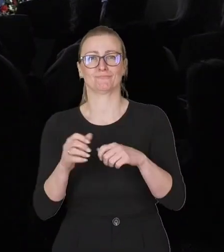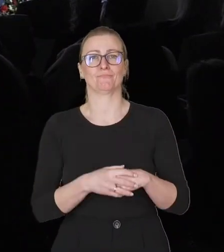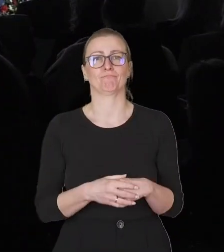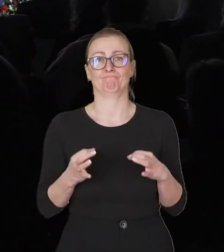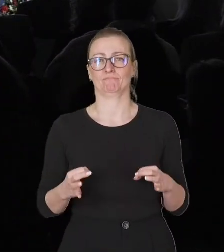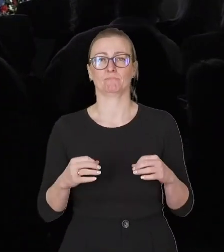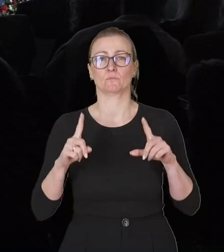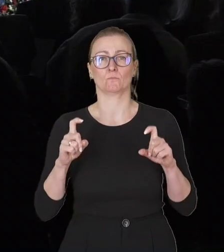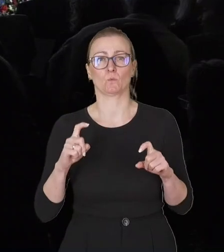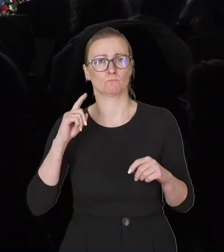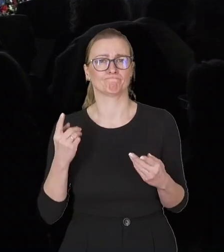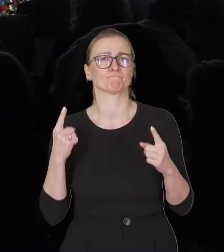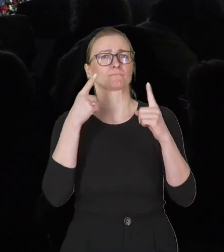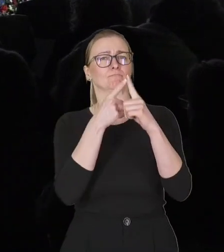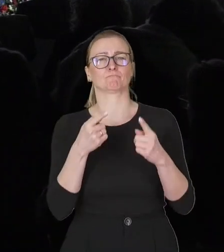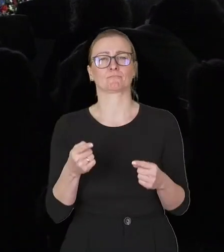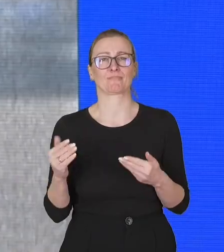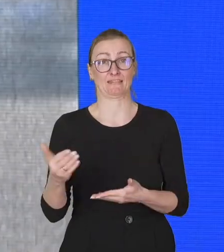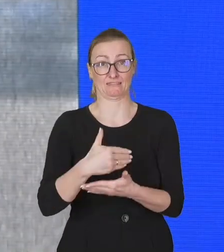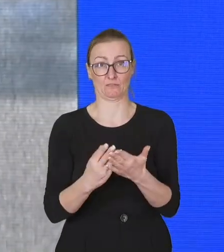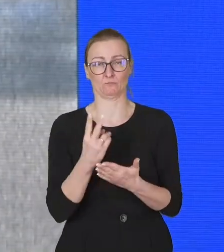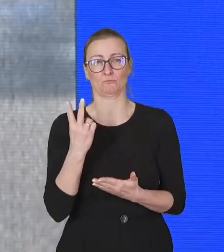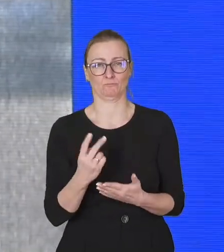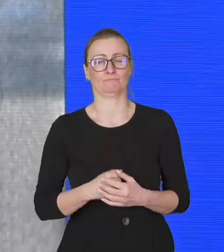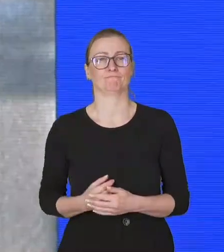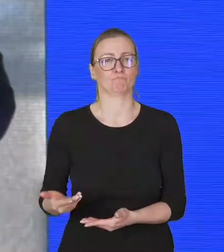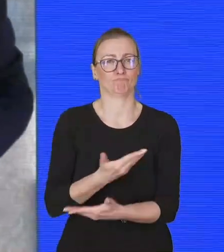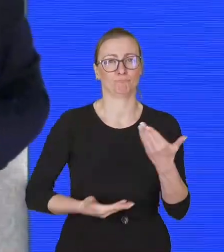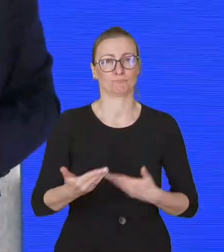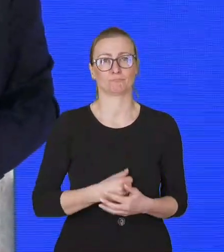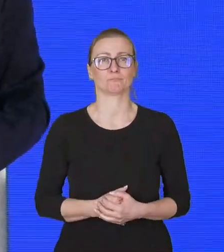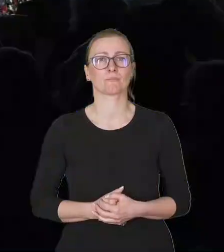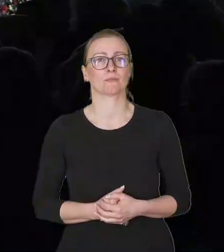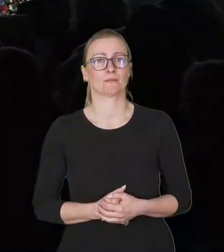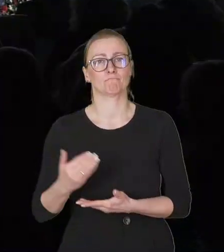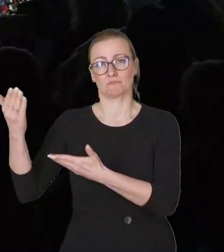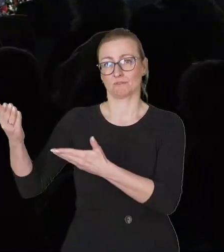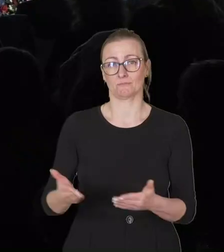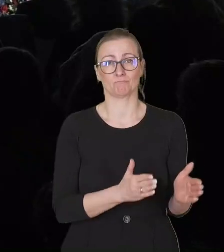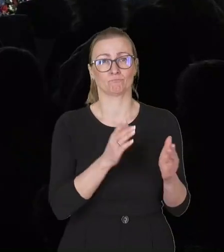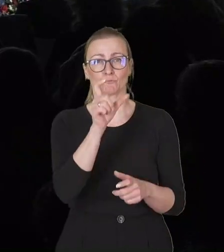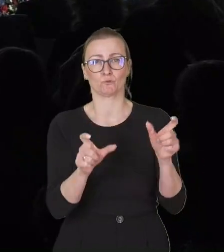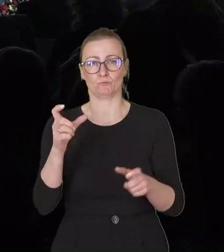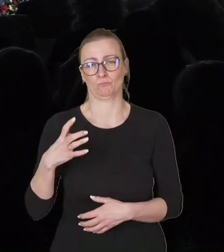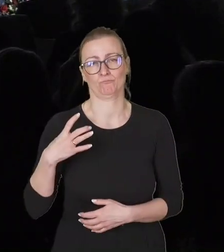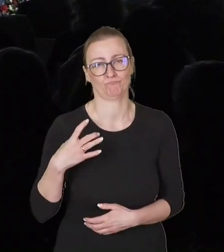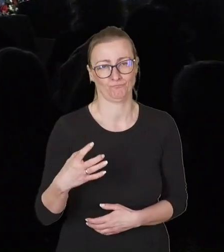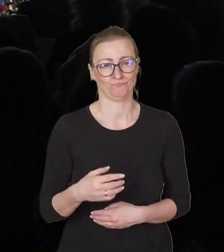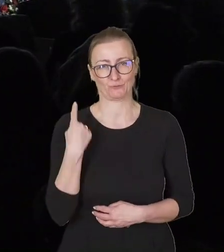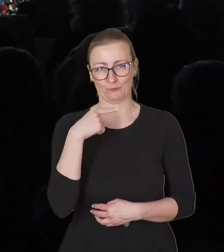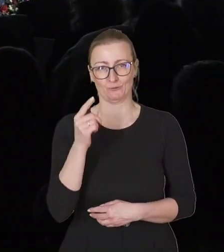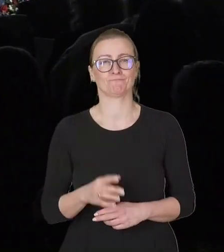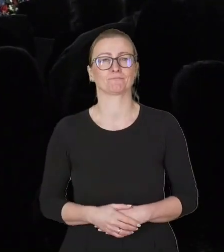panel today. Let me introduce and invite to the stage Mr. Michał Kobosko, member of the